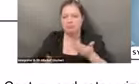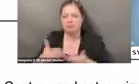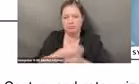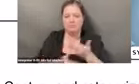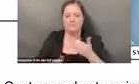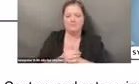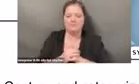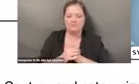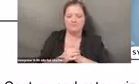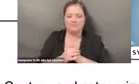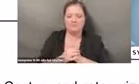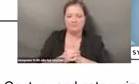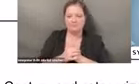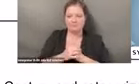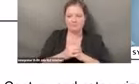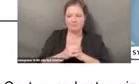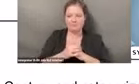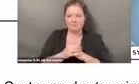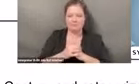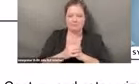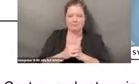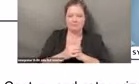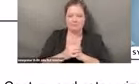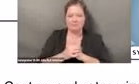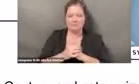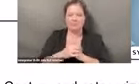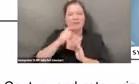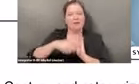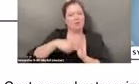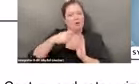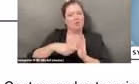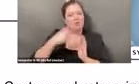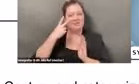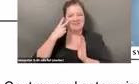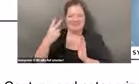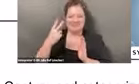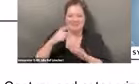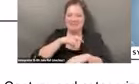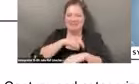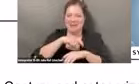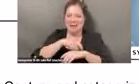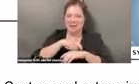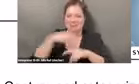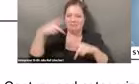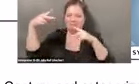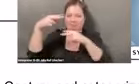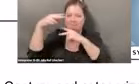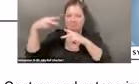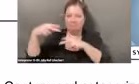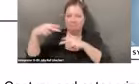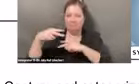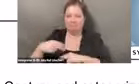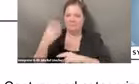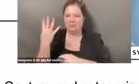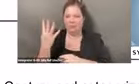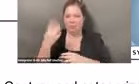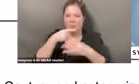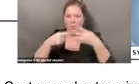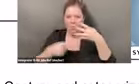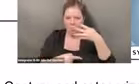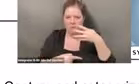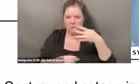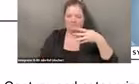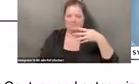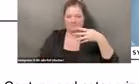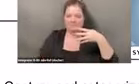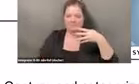The project consists of 4 different project phases where we developed the 4 different results I'm presenting